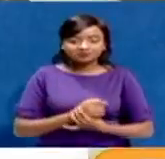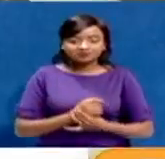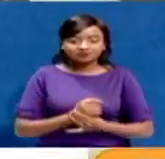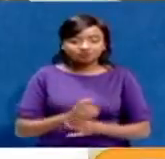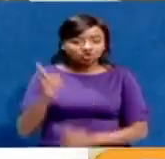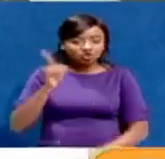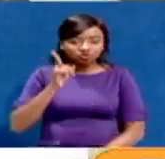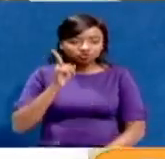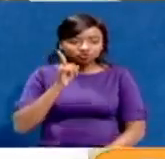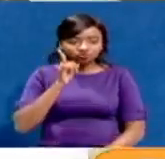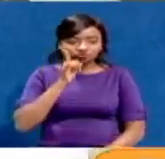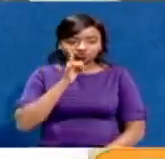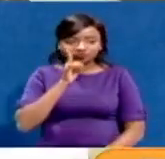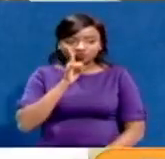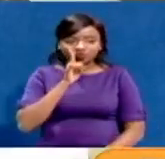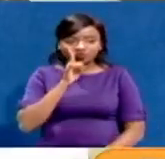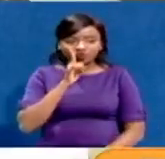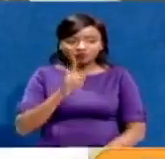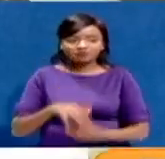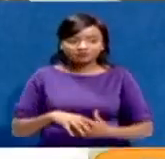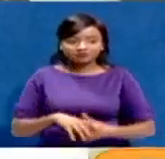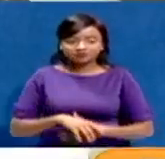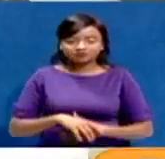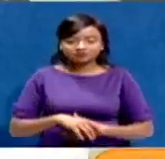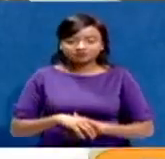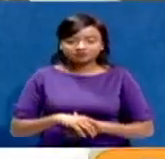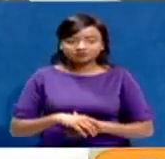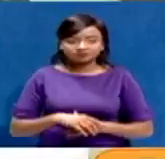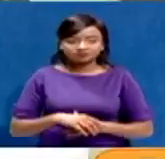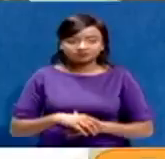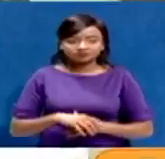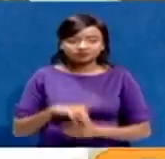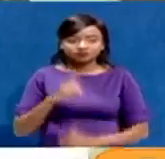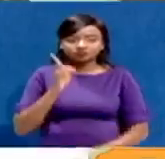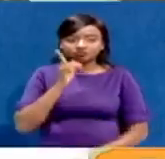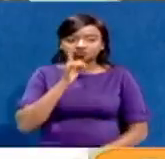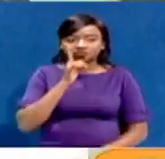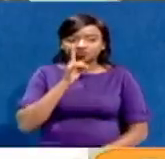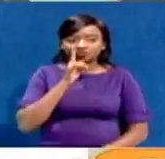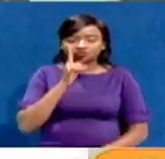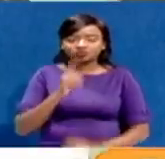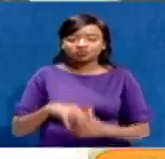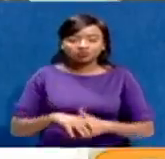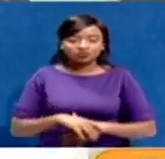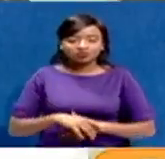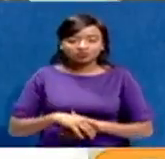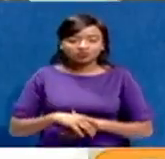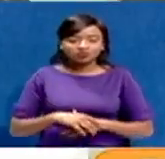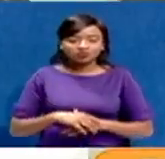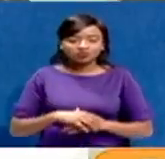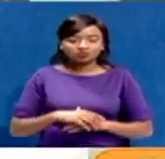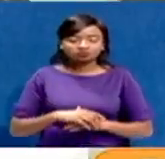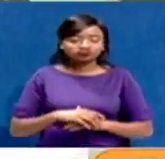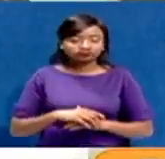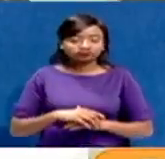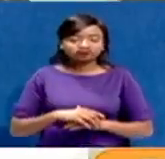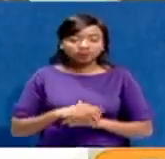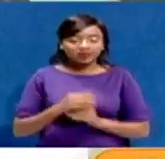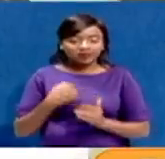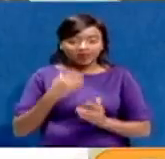tomorrow we intend to commence the process to recall the Deputy Speaker of the